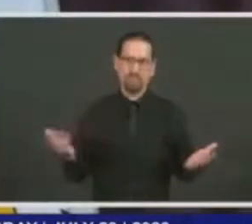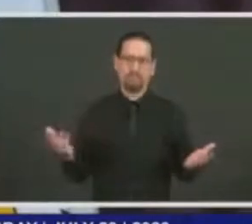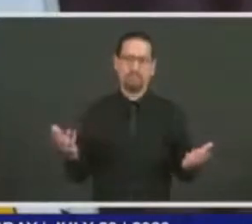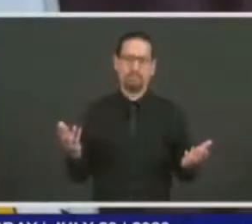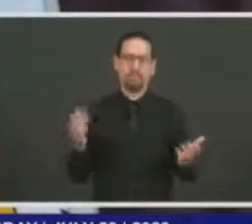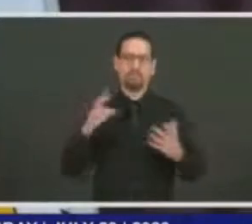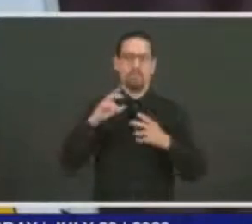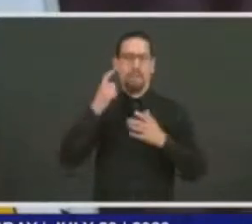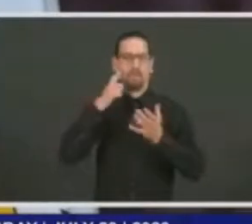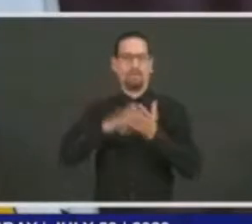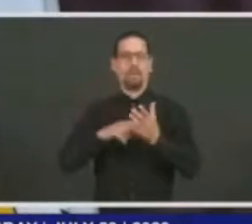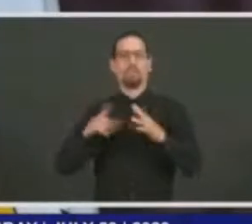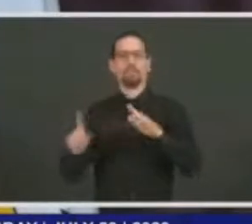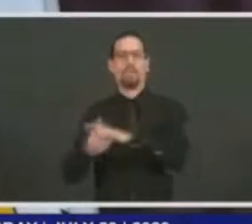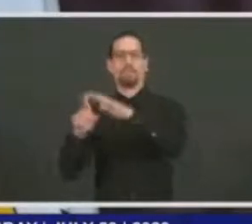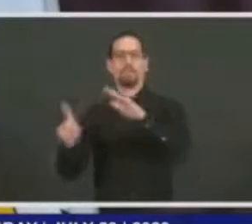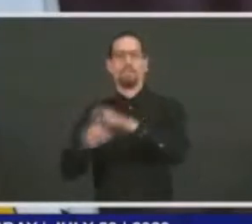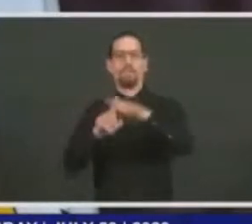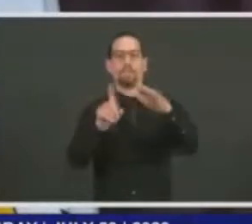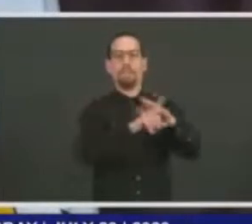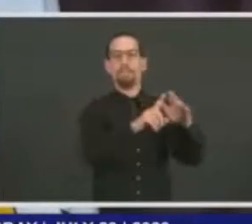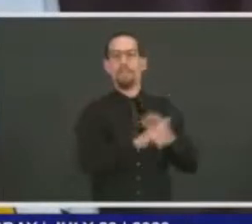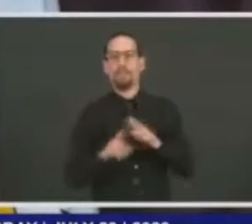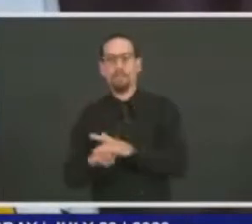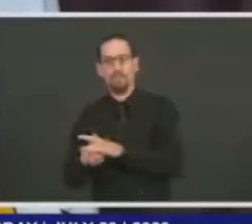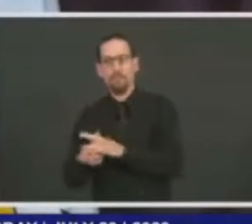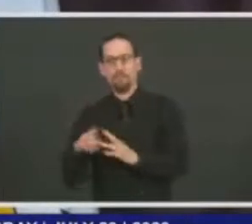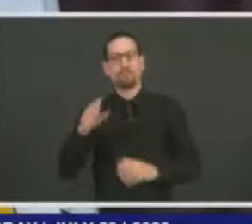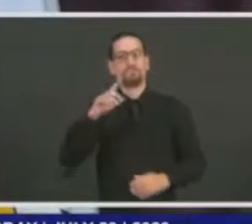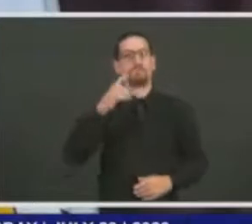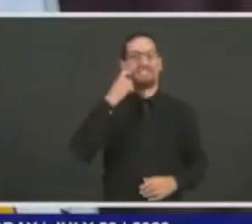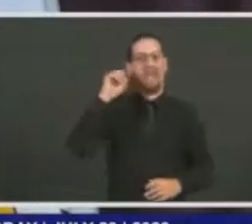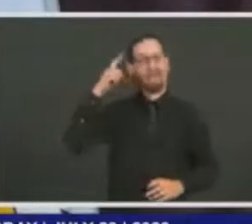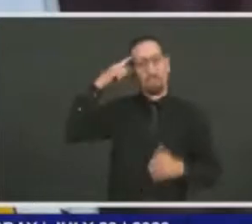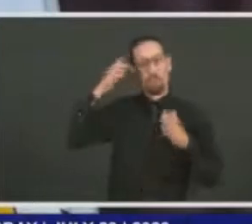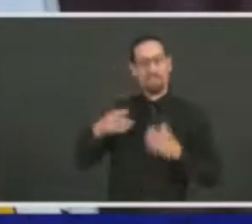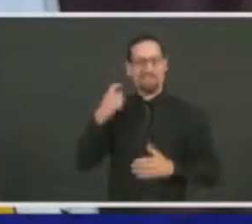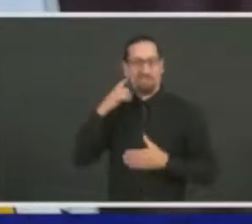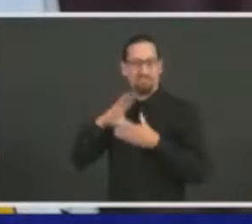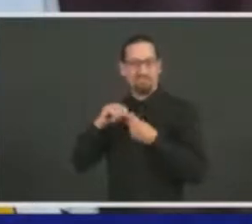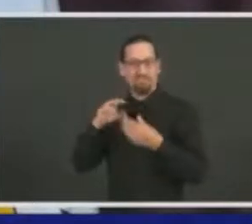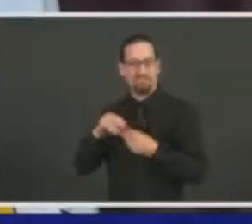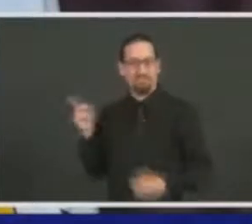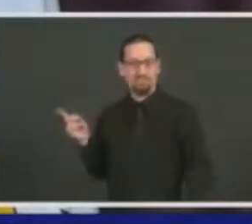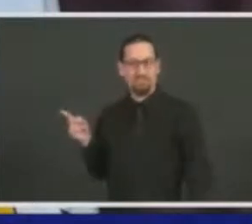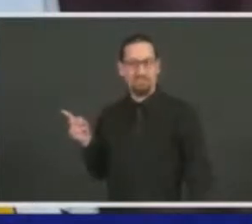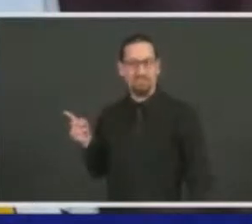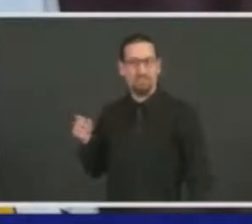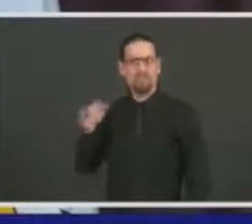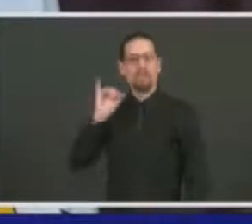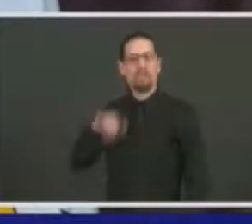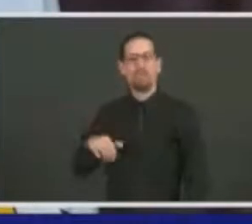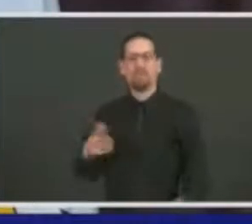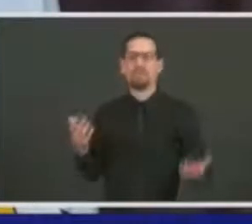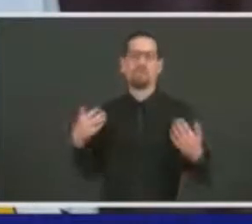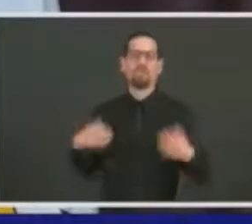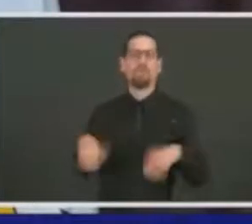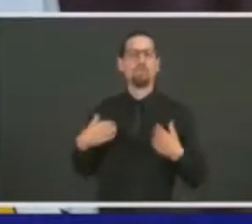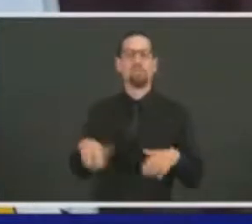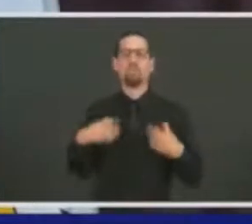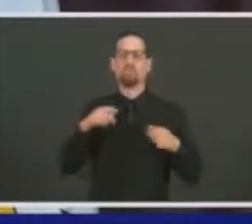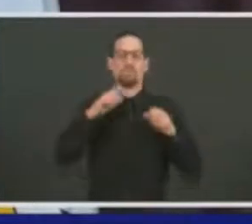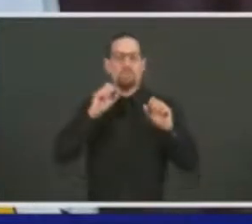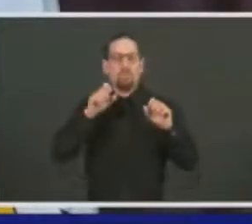transmission occurring. And as the governor has shared, this is all preventable. We need people to wear